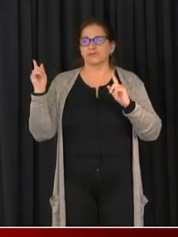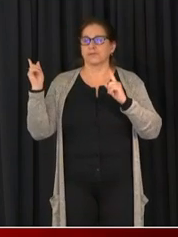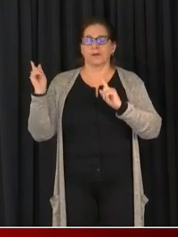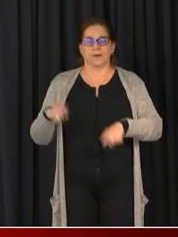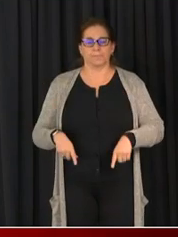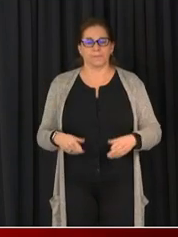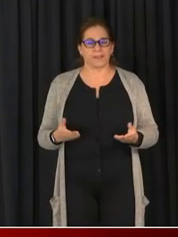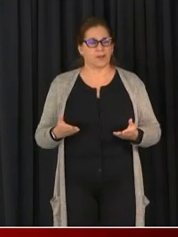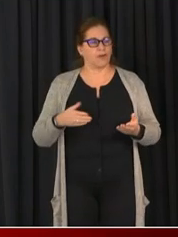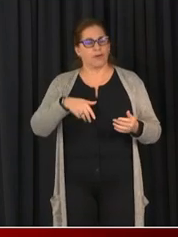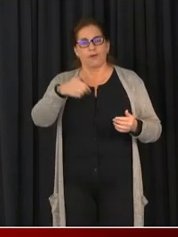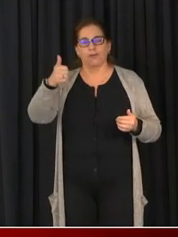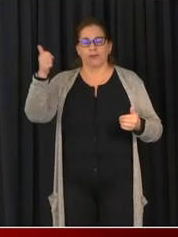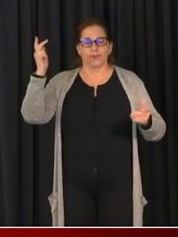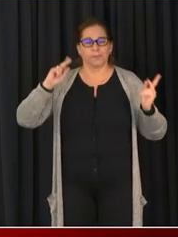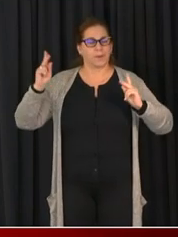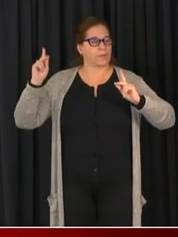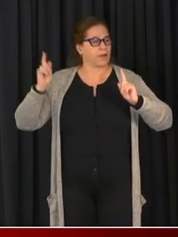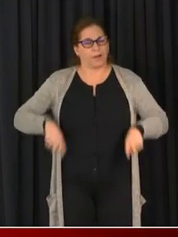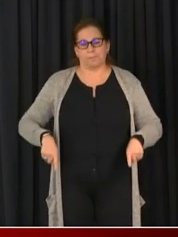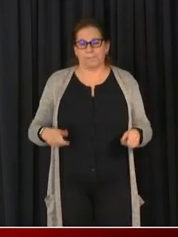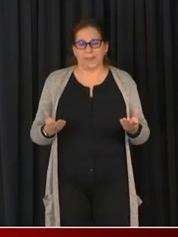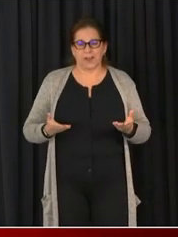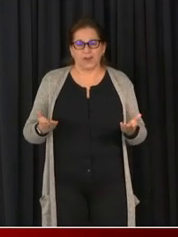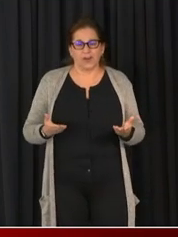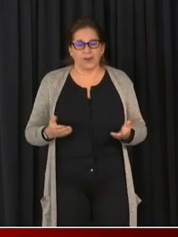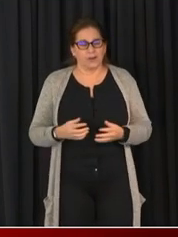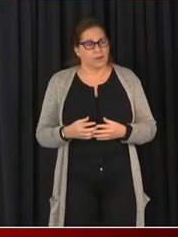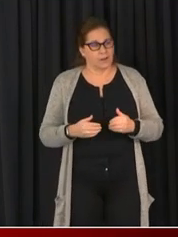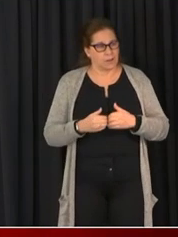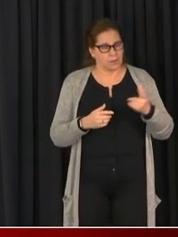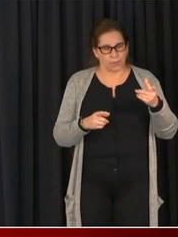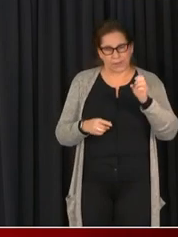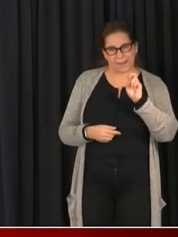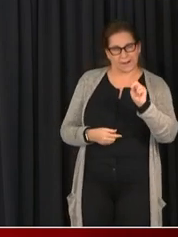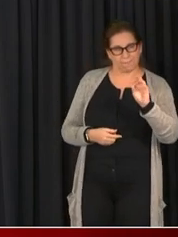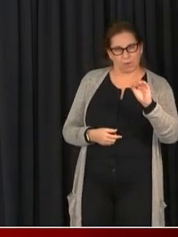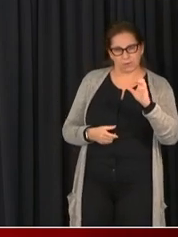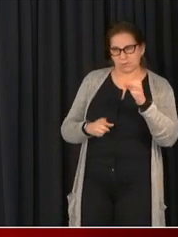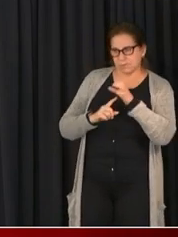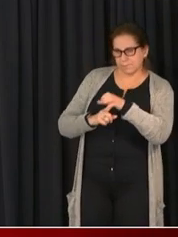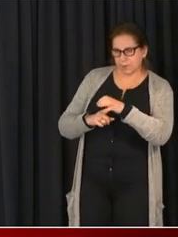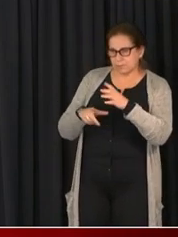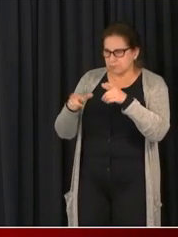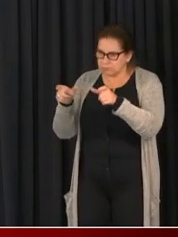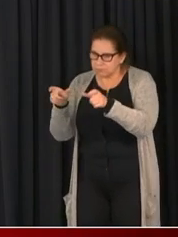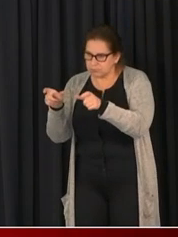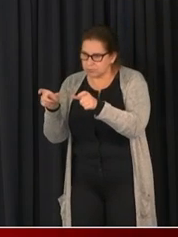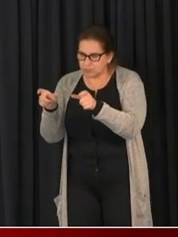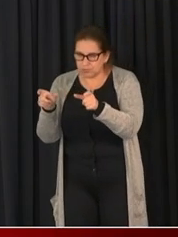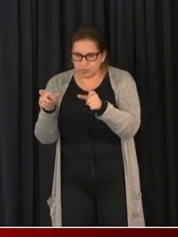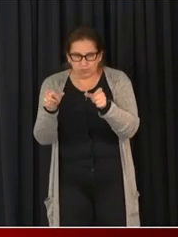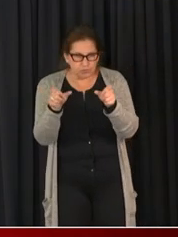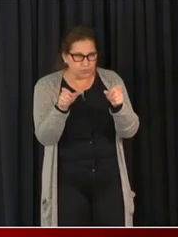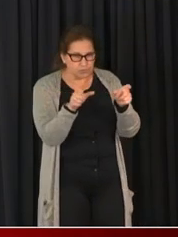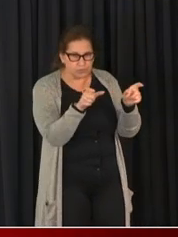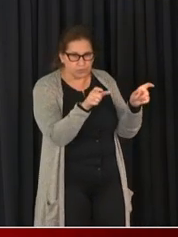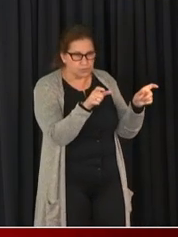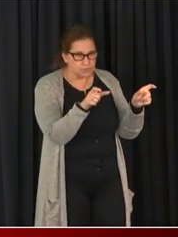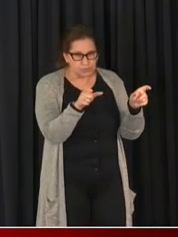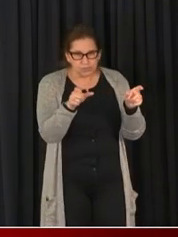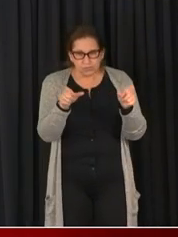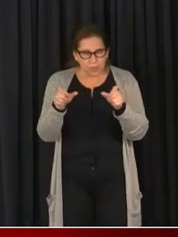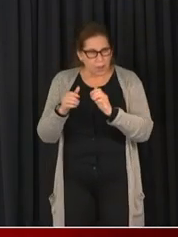any kind of city effort to enforce this rule? The Department of Health always has at